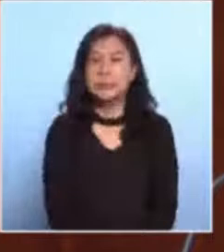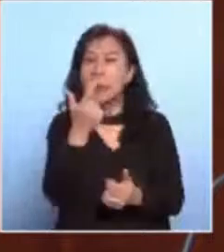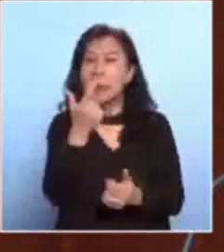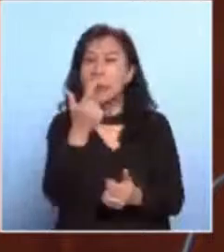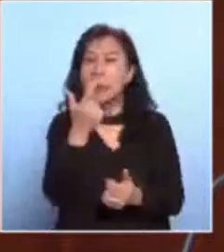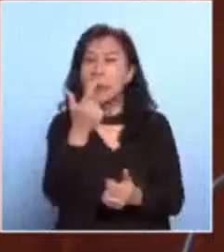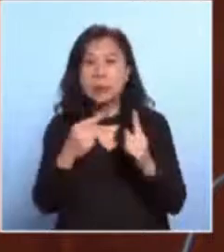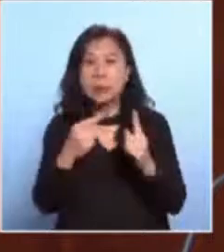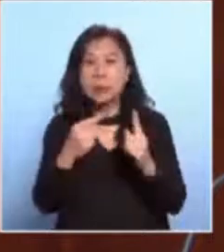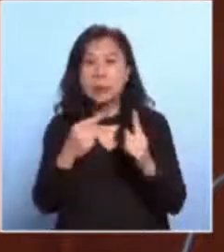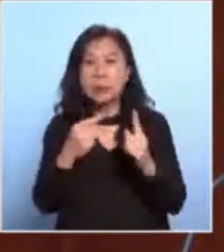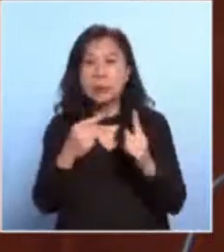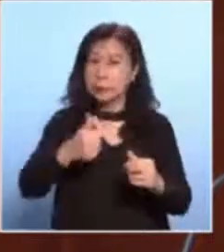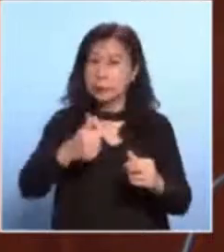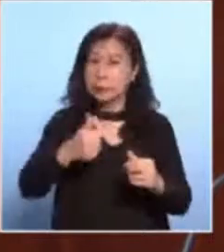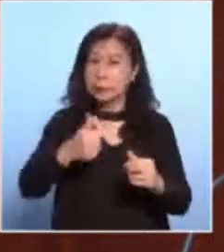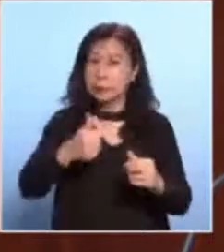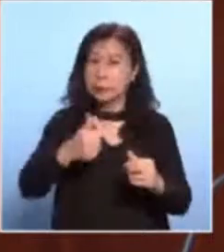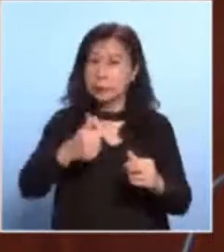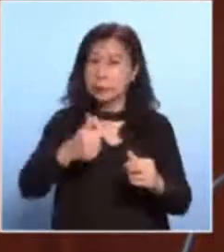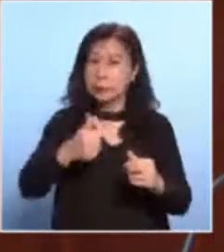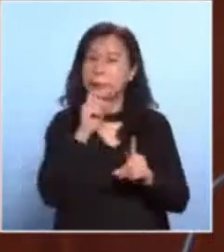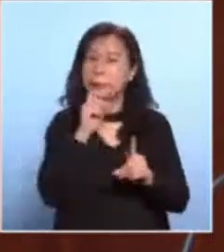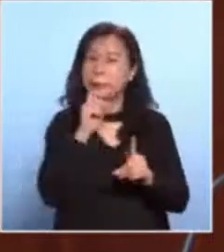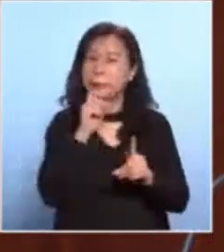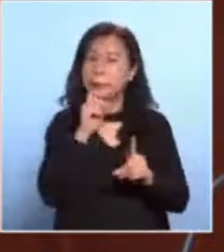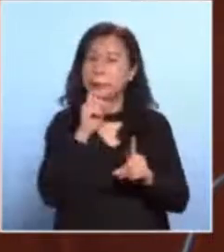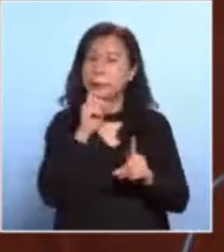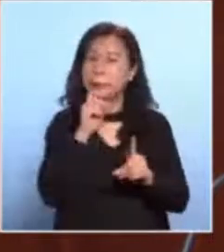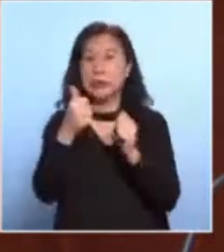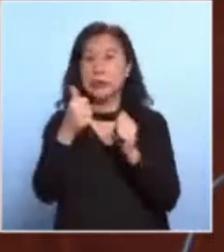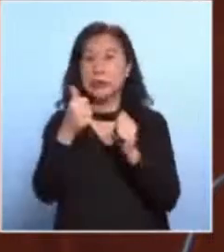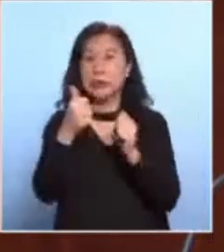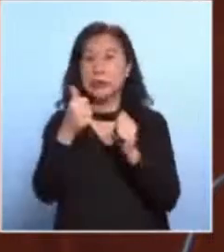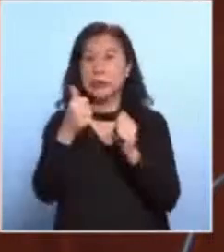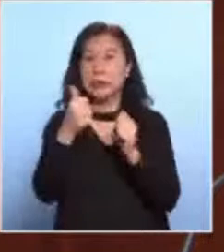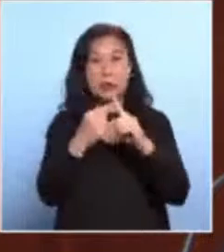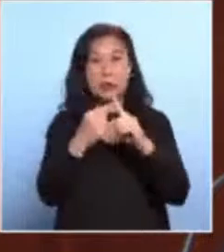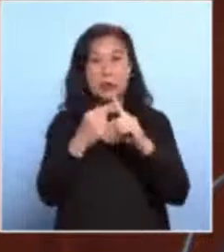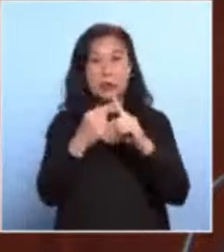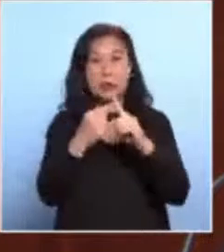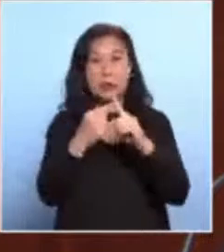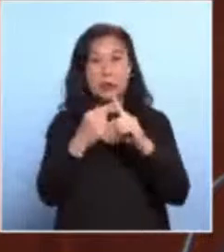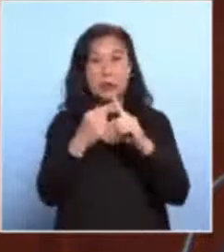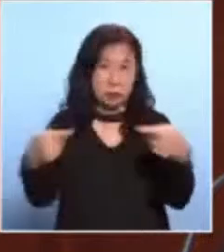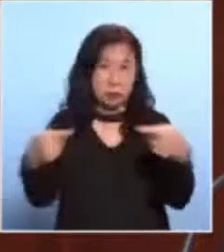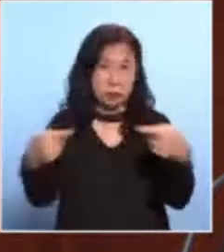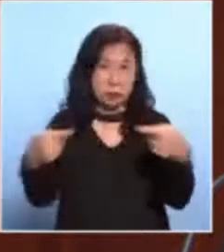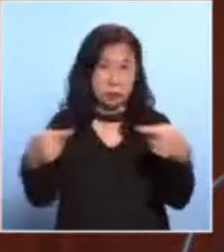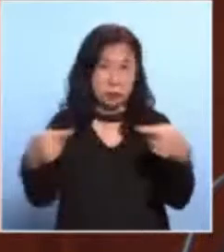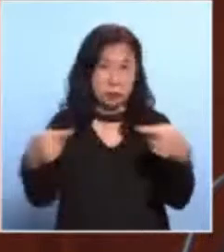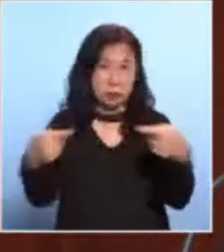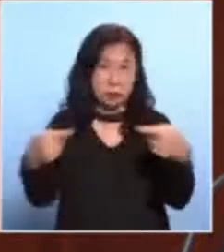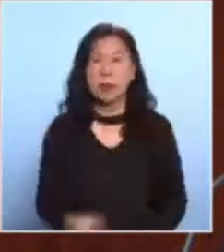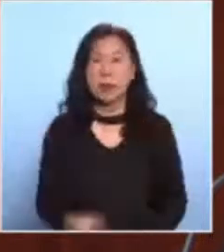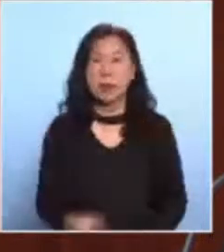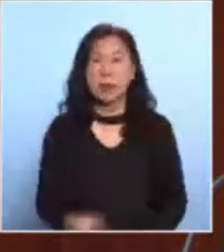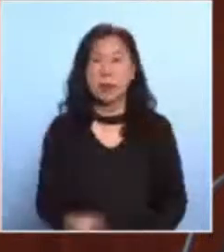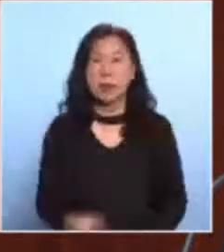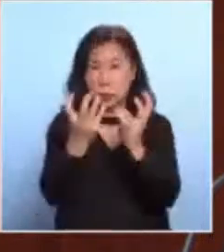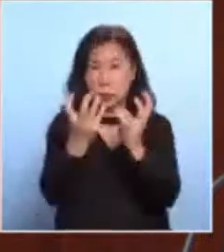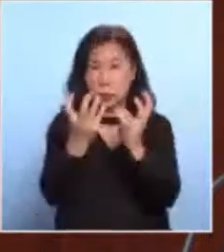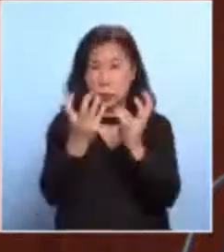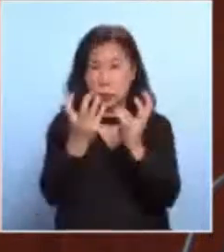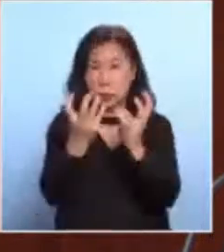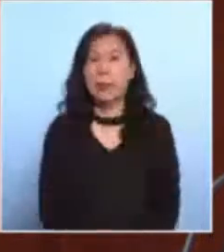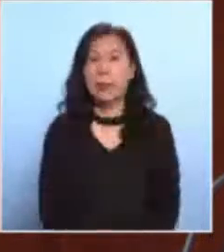energetic. The growing elderly population is emerging as a main consumer group, creating considerable demand